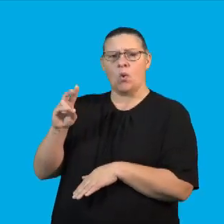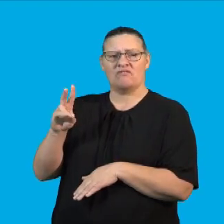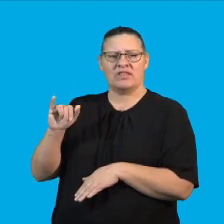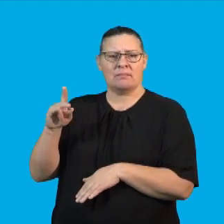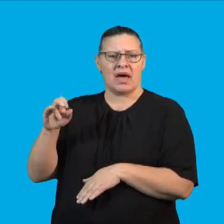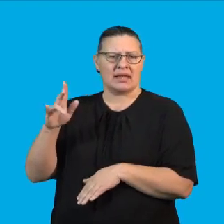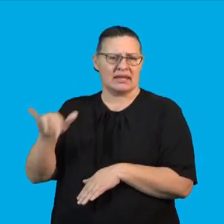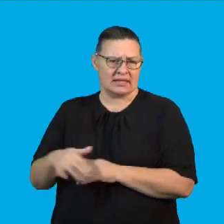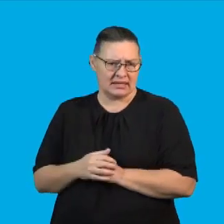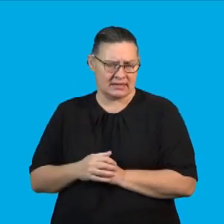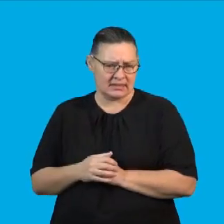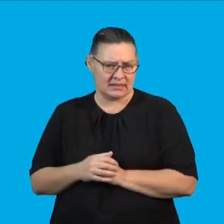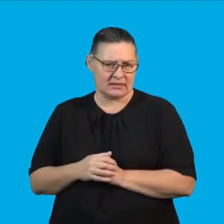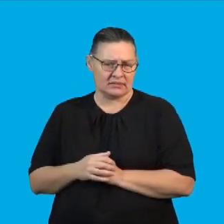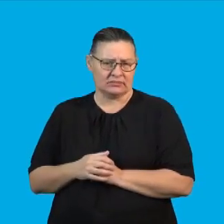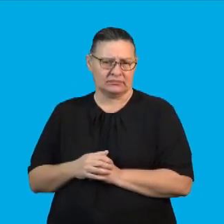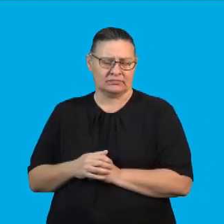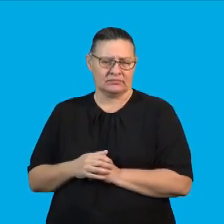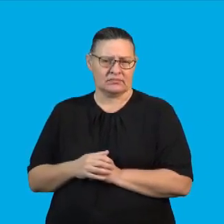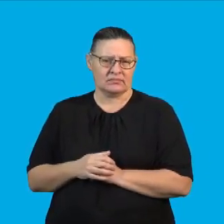now giving us a comparison.